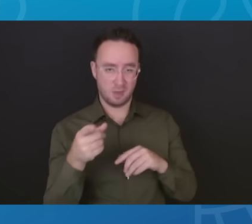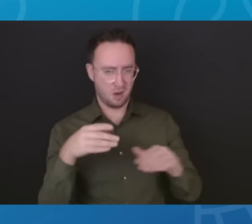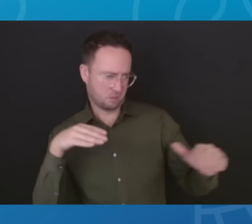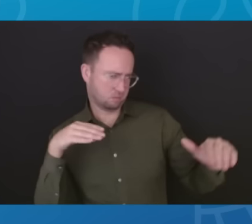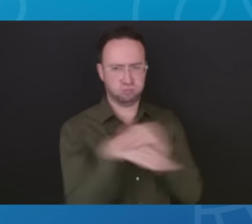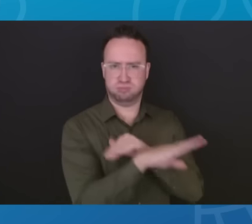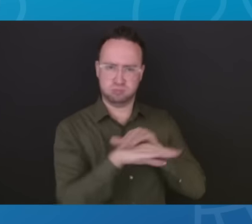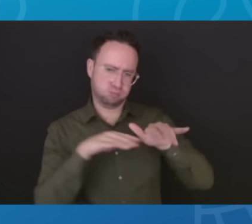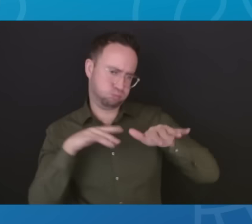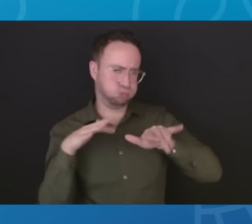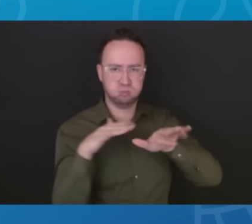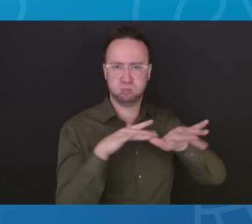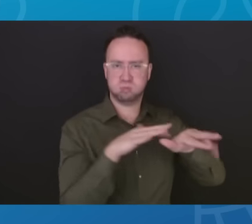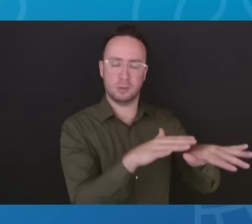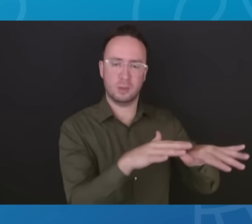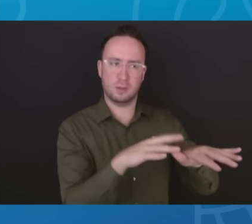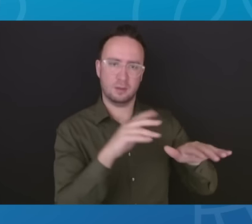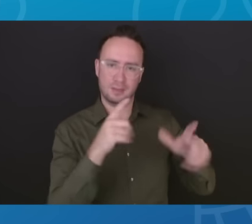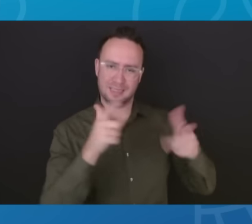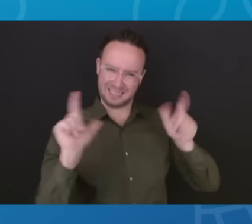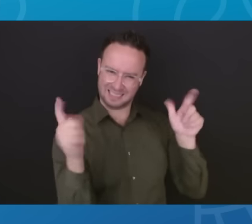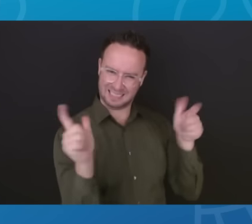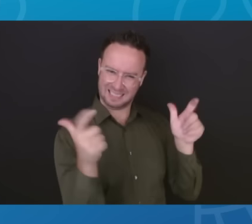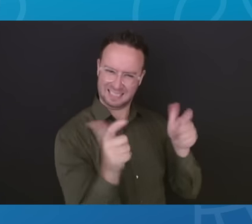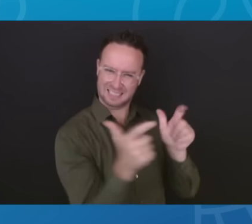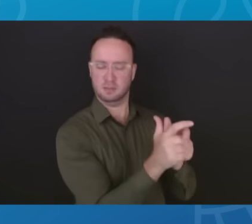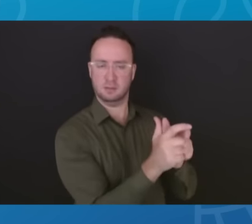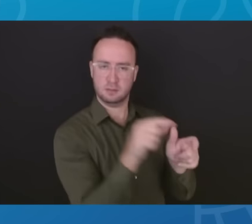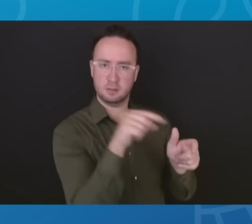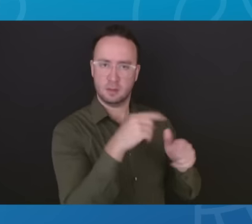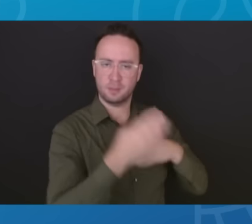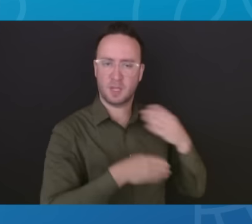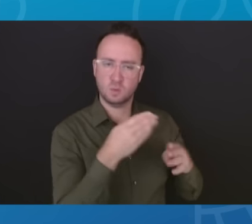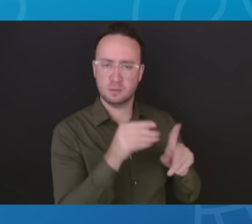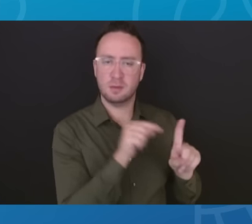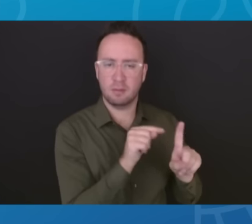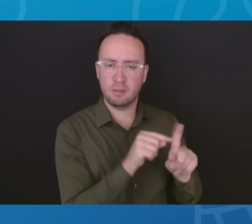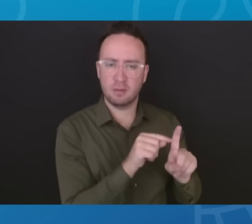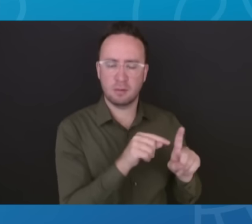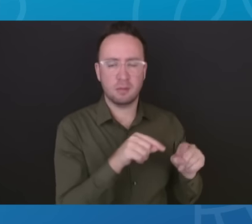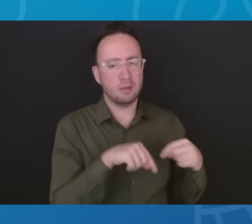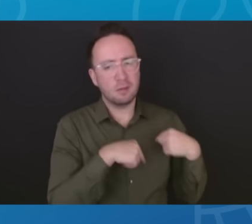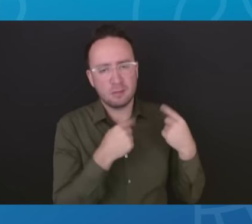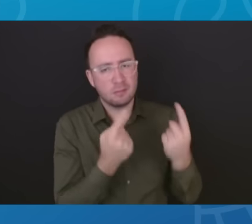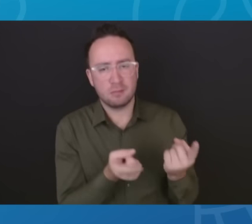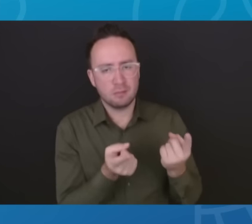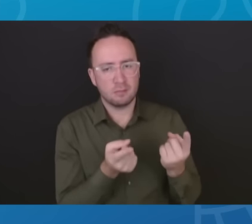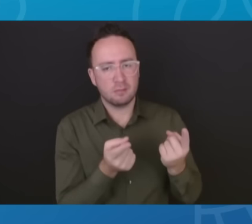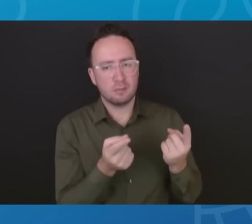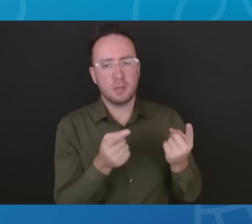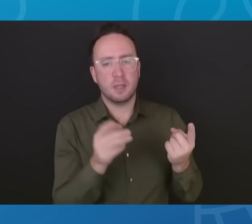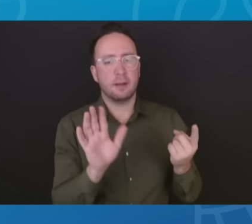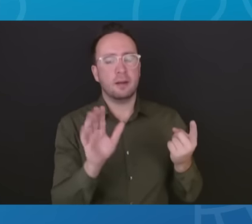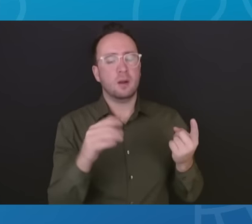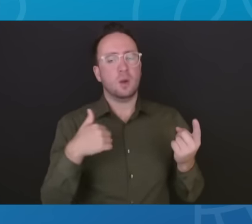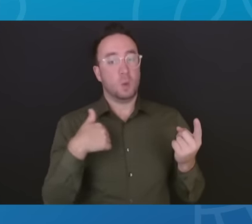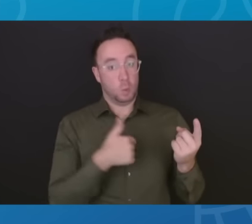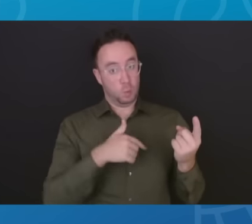see. The outcome that we want to see is the full implementation of UN Security Council Resolution 1701, which would